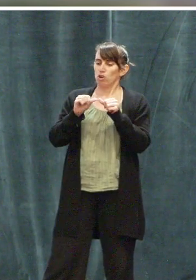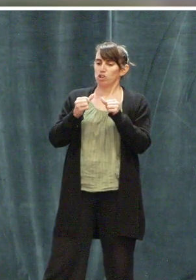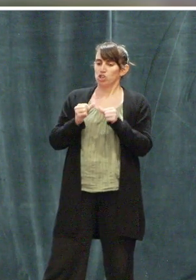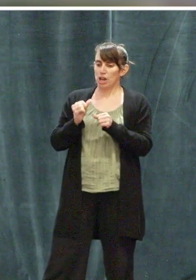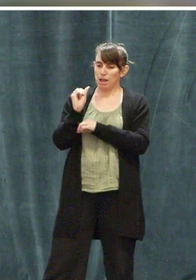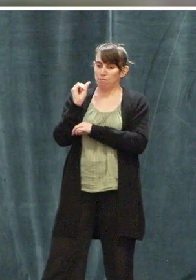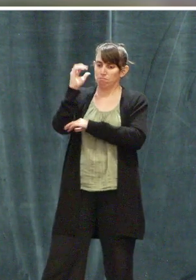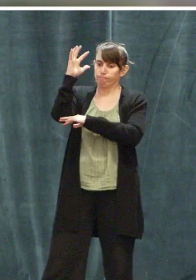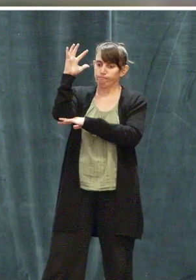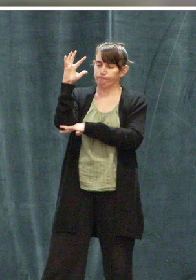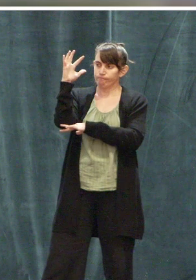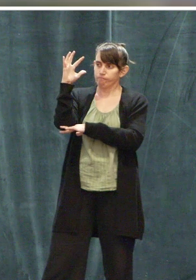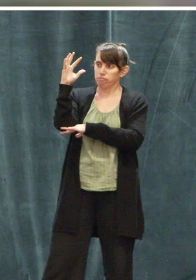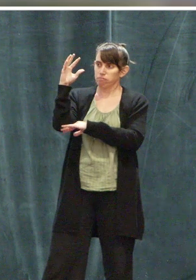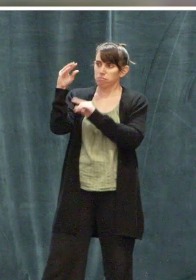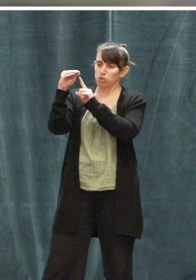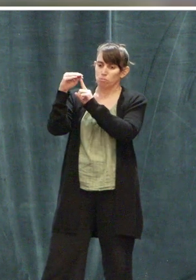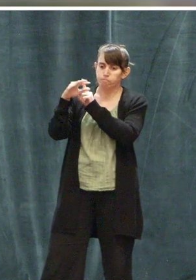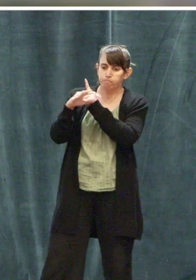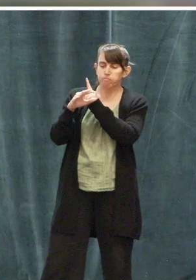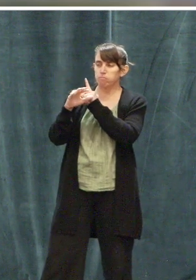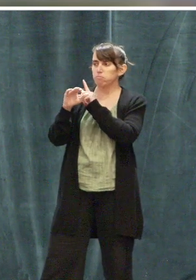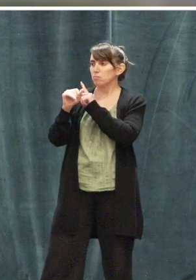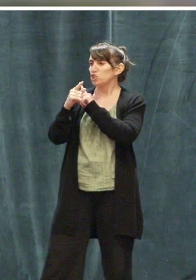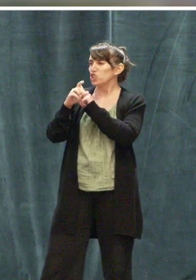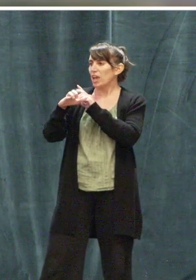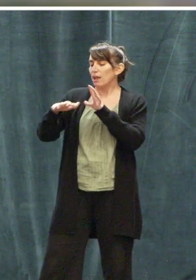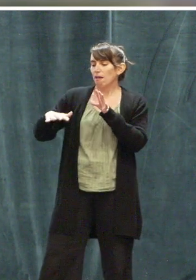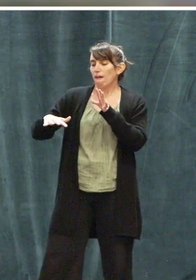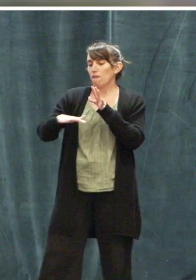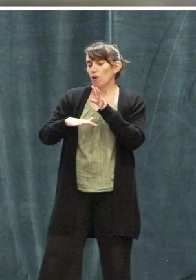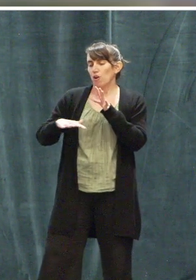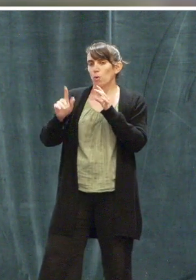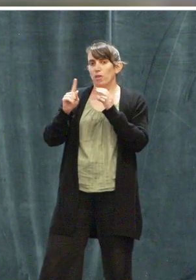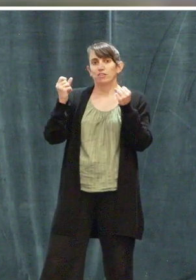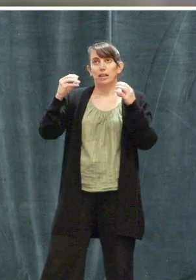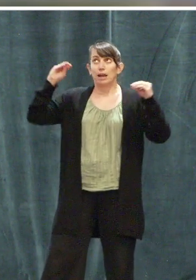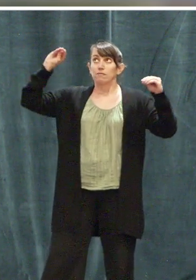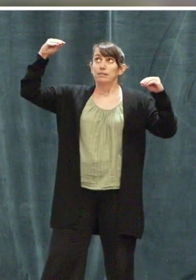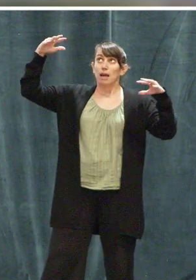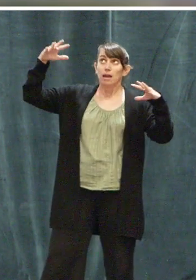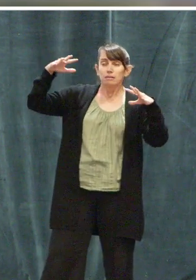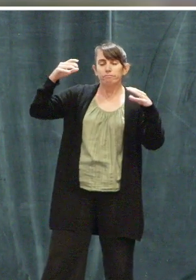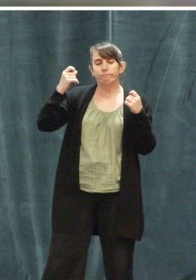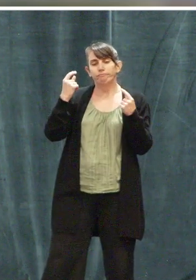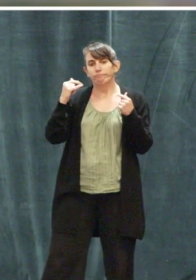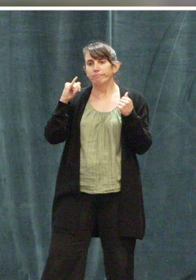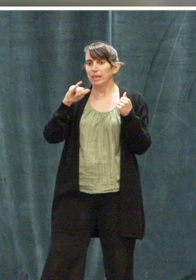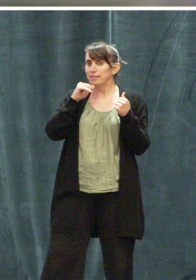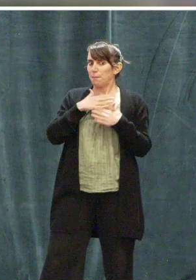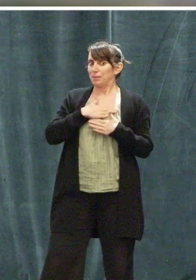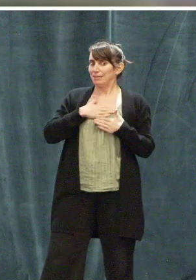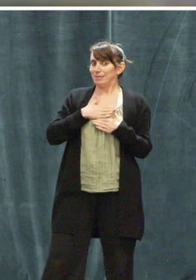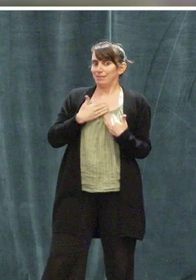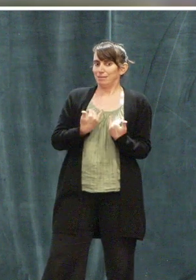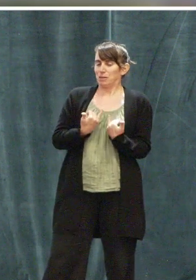as possible, where there's going to be a lot of solar exposure. We understand it's not pleasant, especially today.